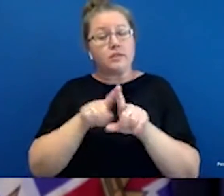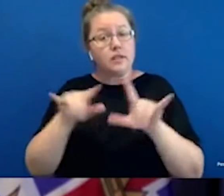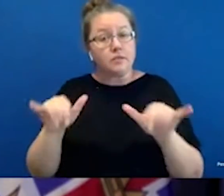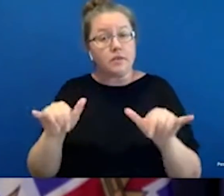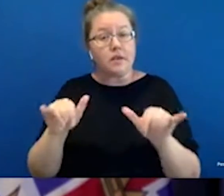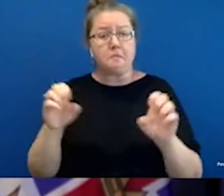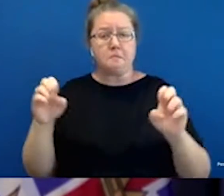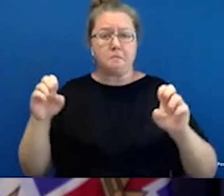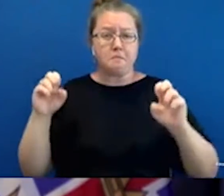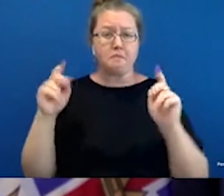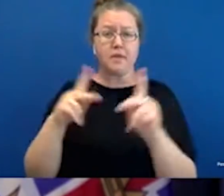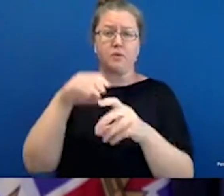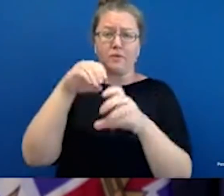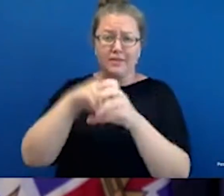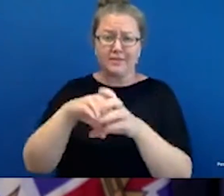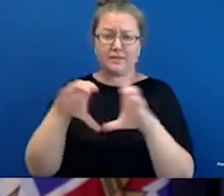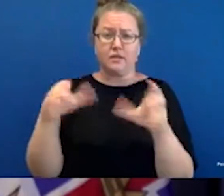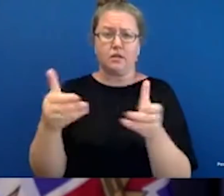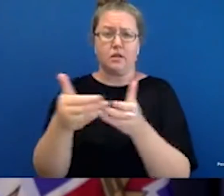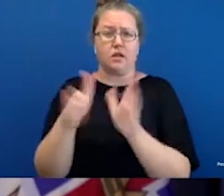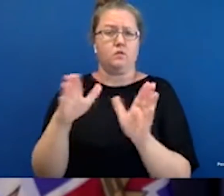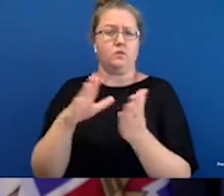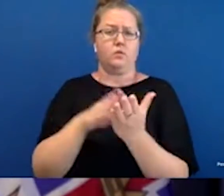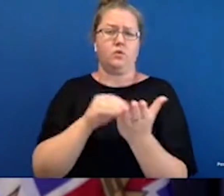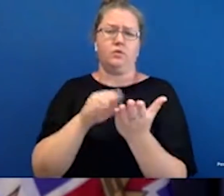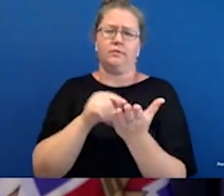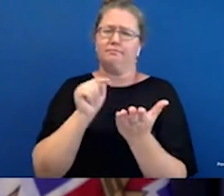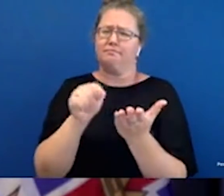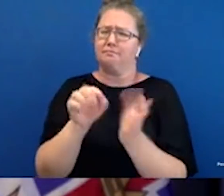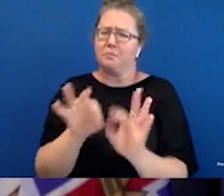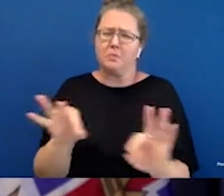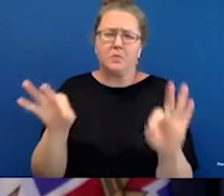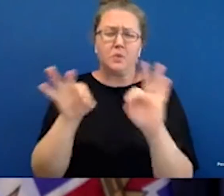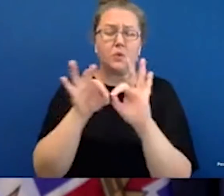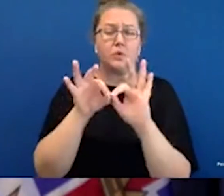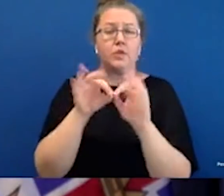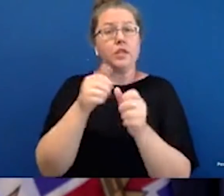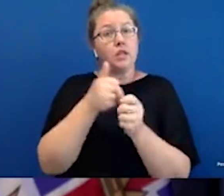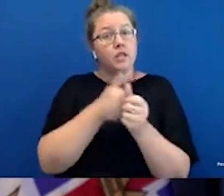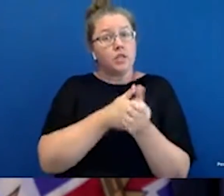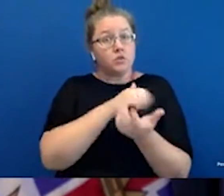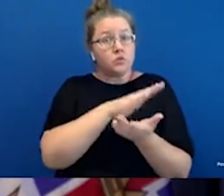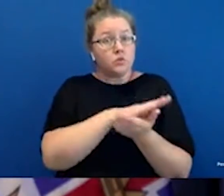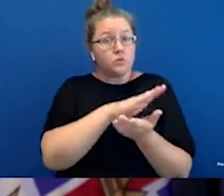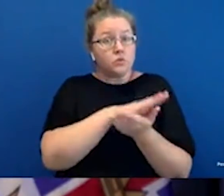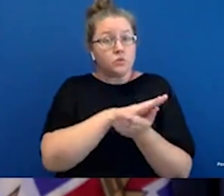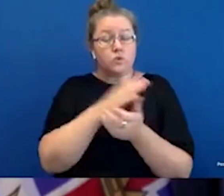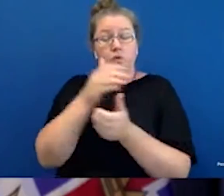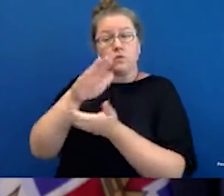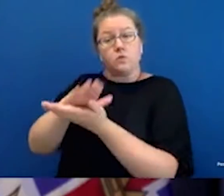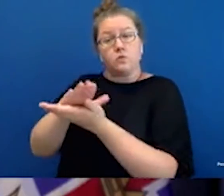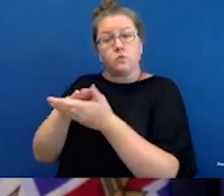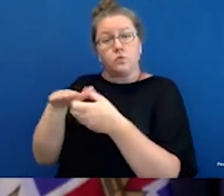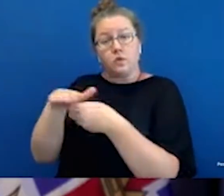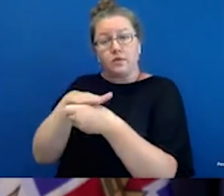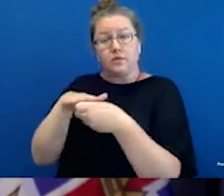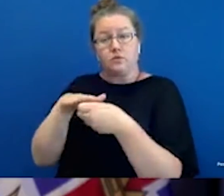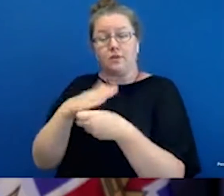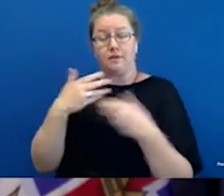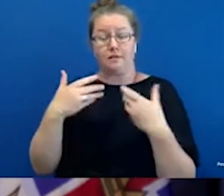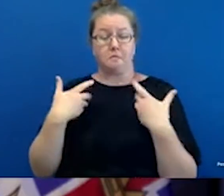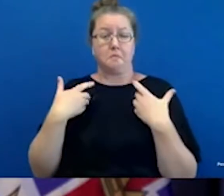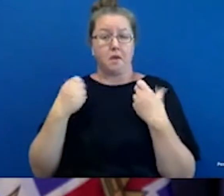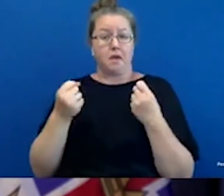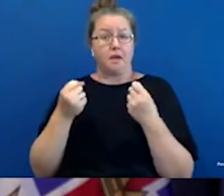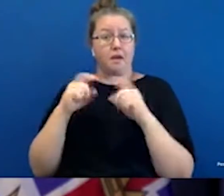that all-important in-classroom learning. As is the case for every school and every school district, public